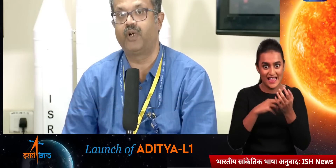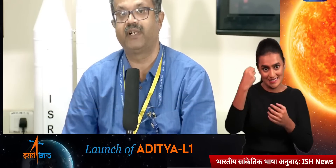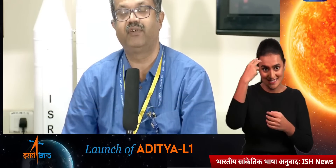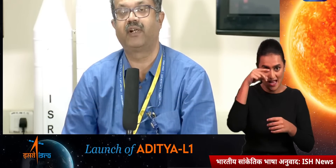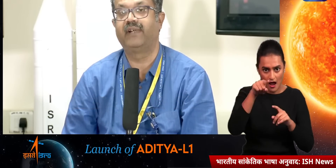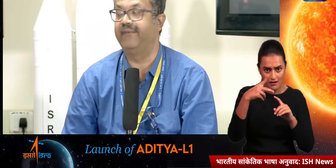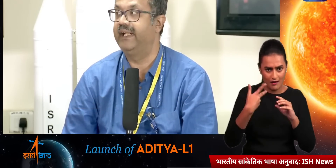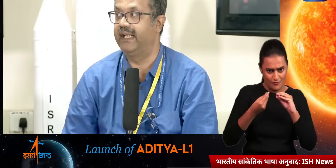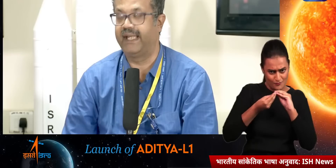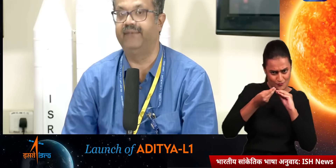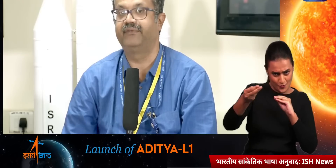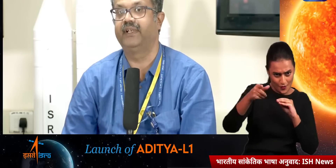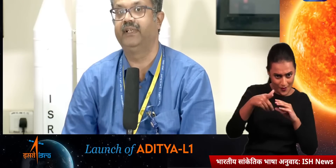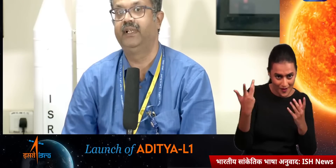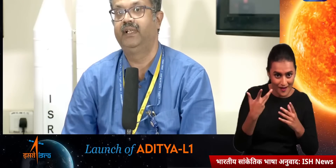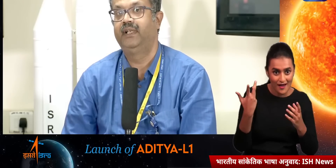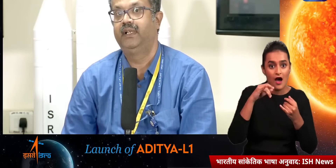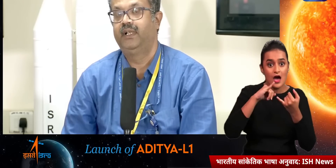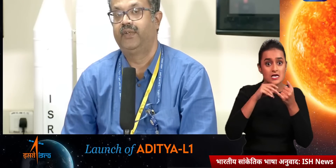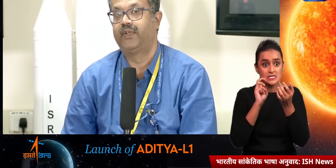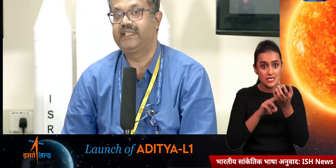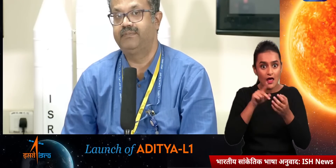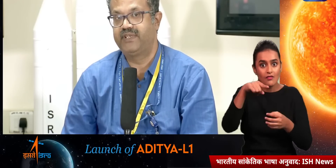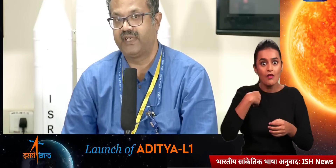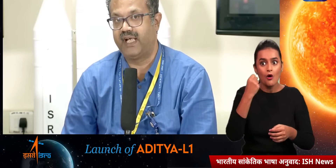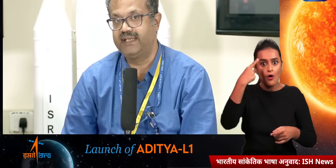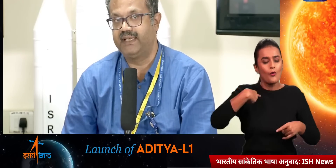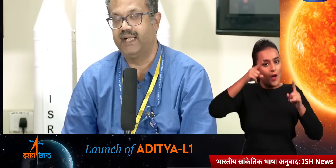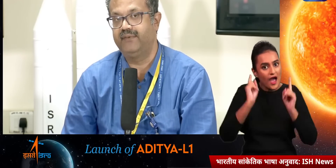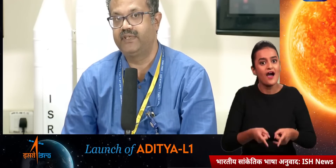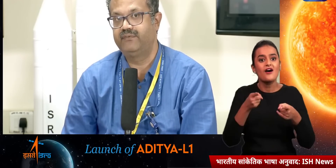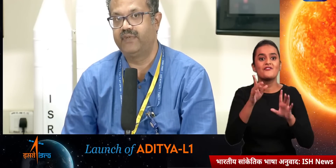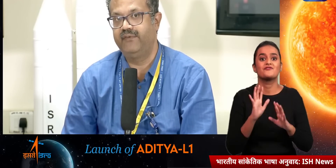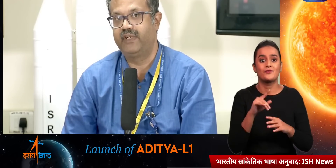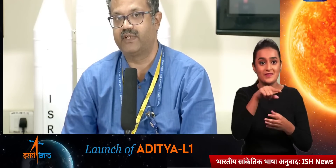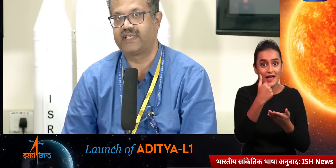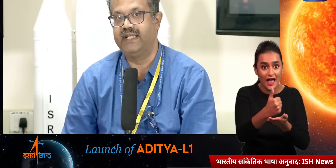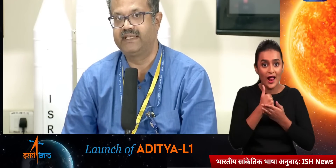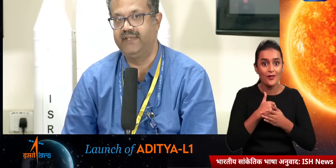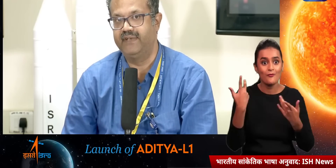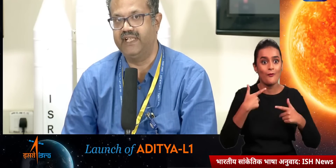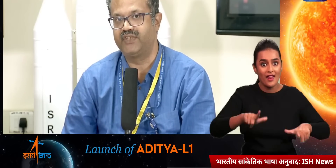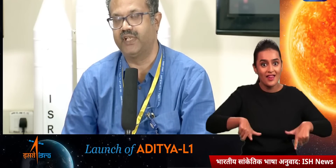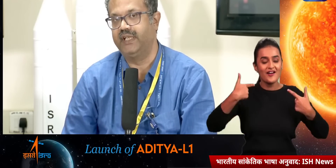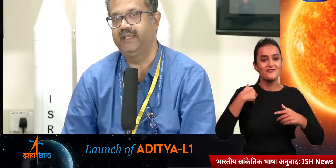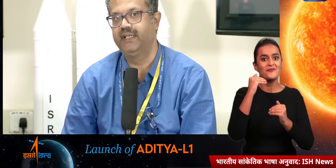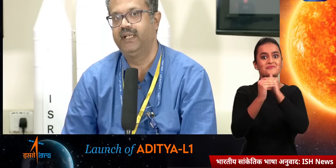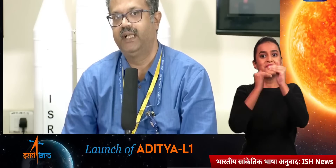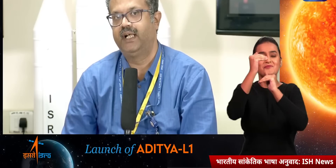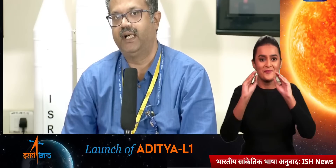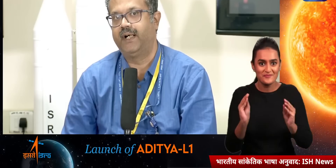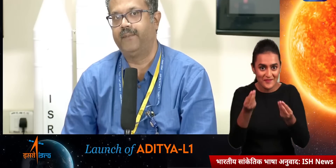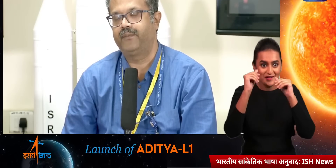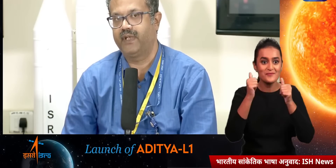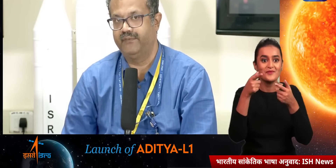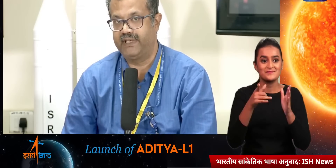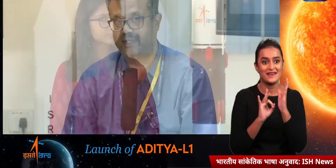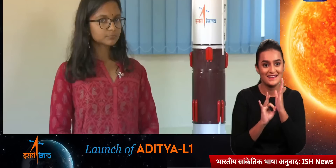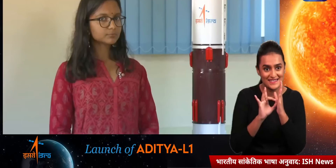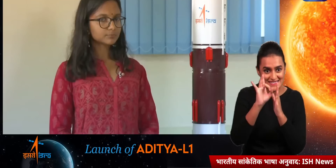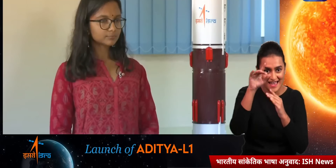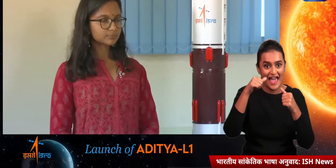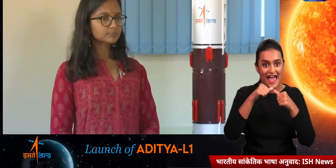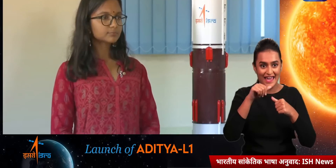more important for our everyday life. So this mission, Aditya, when it was conceived initially,